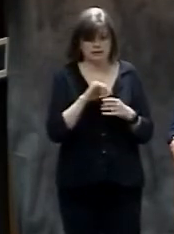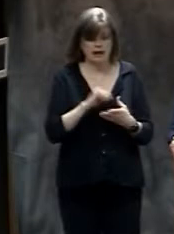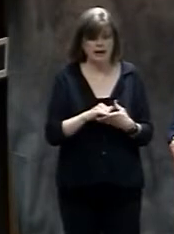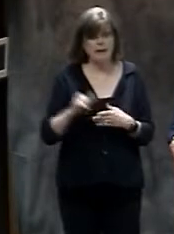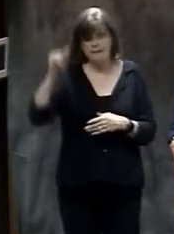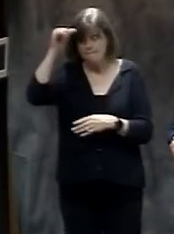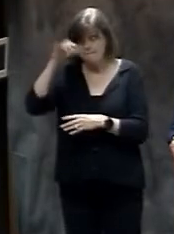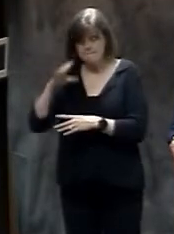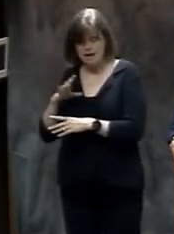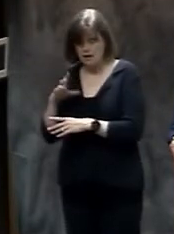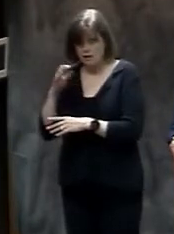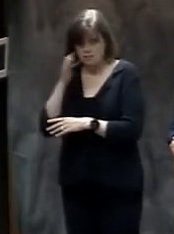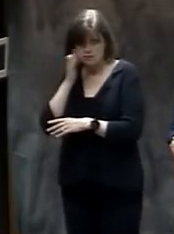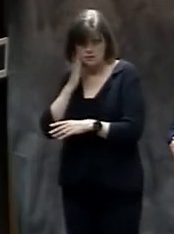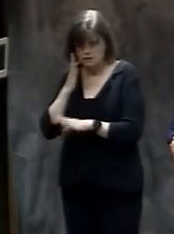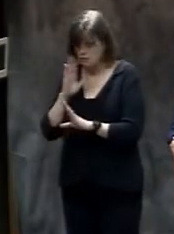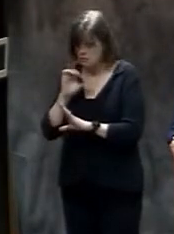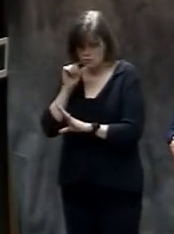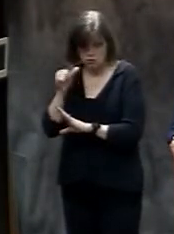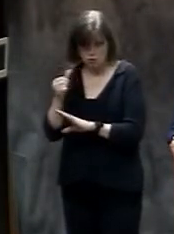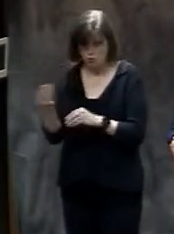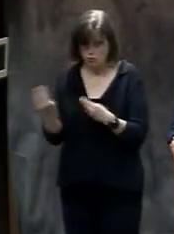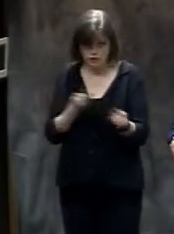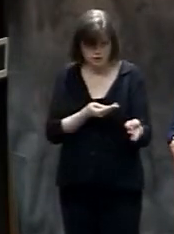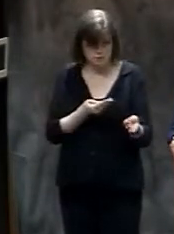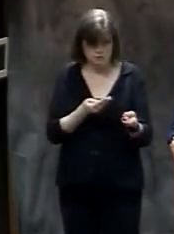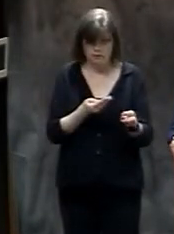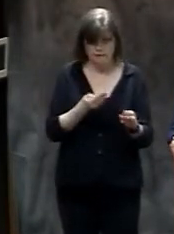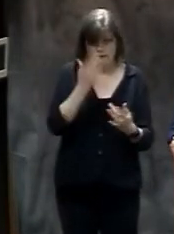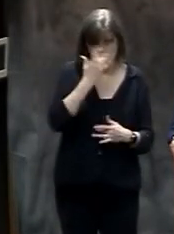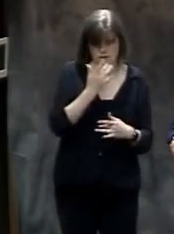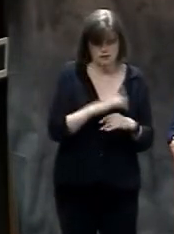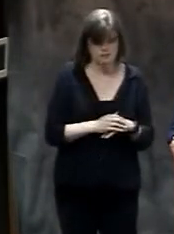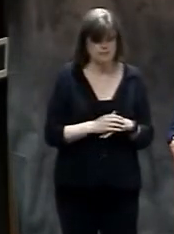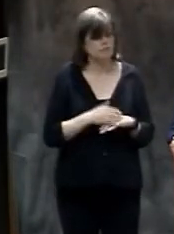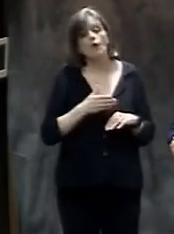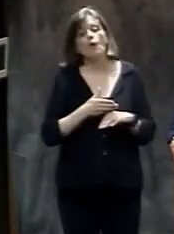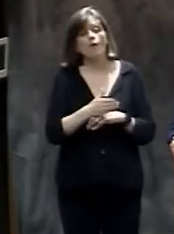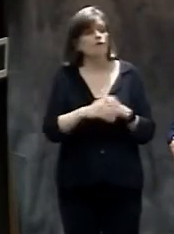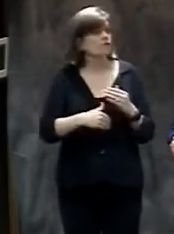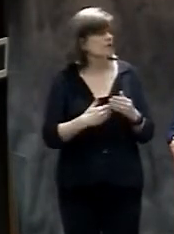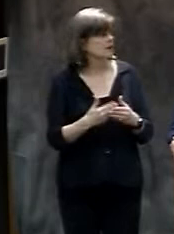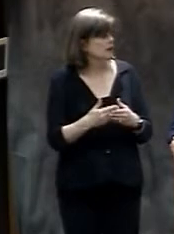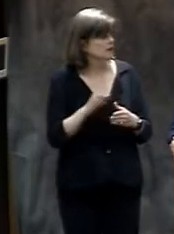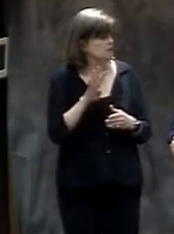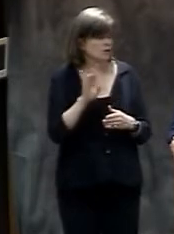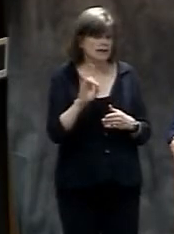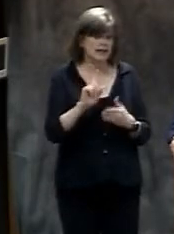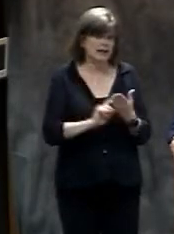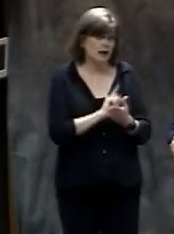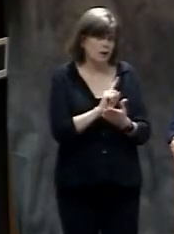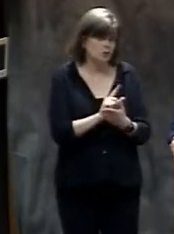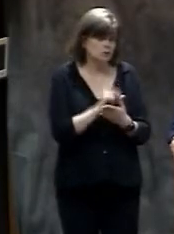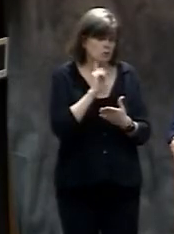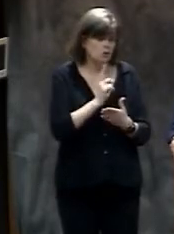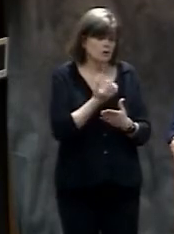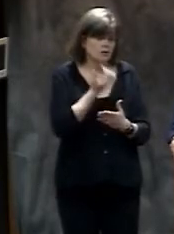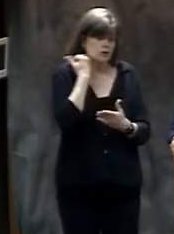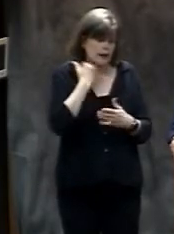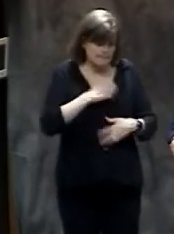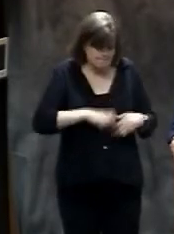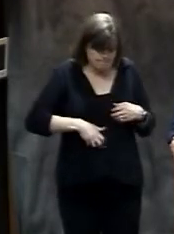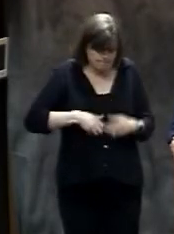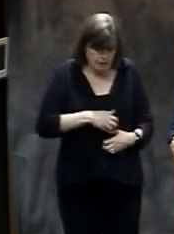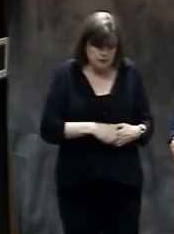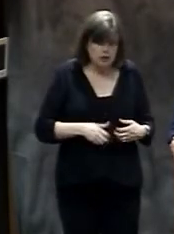transmit disease. Over the next 48 hours, the female mosquito will digest the blood and produce up to 100 eggs, which she lays in